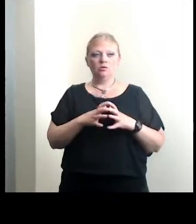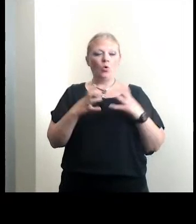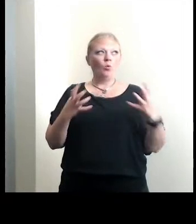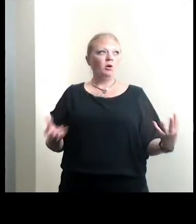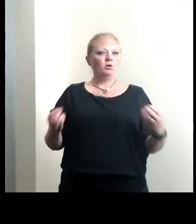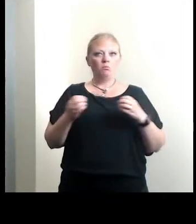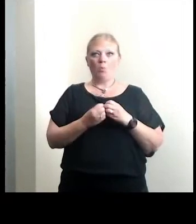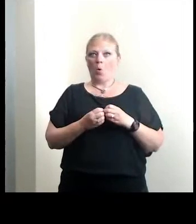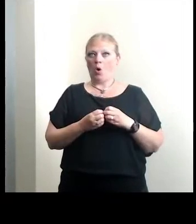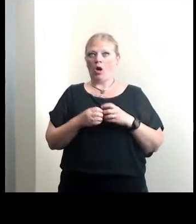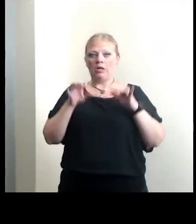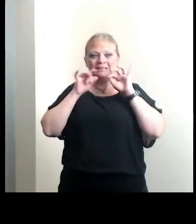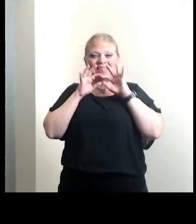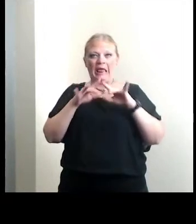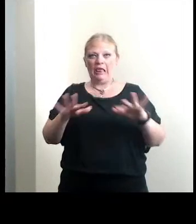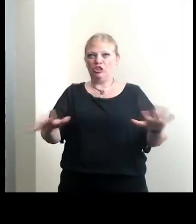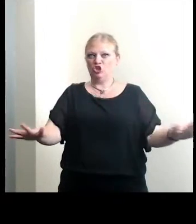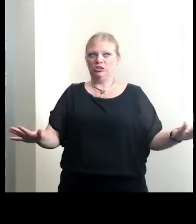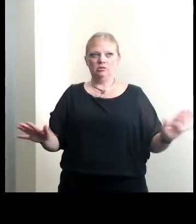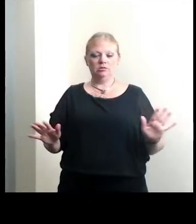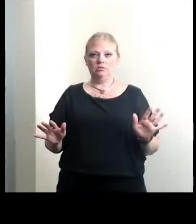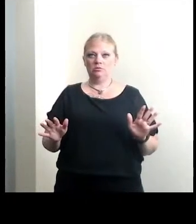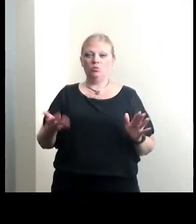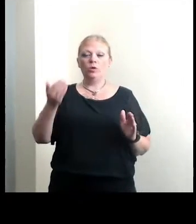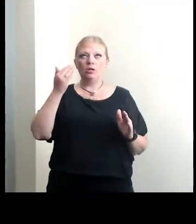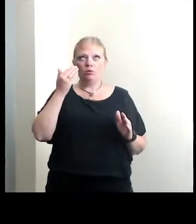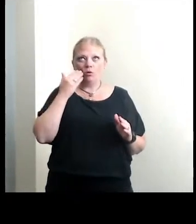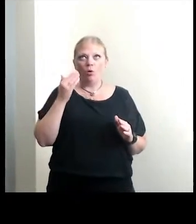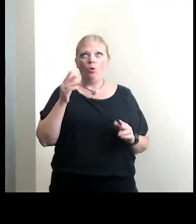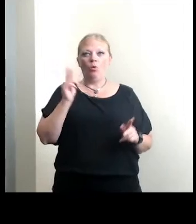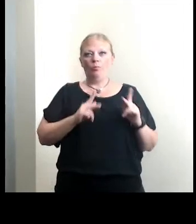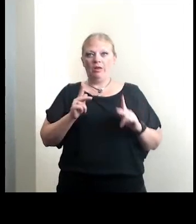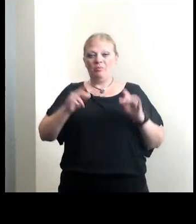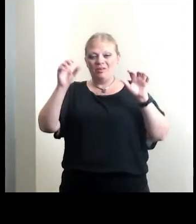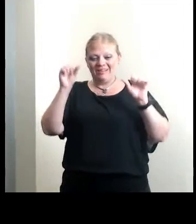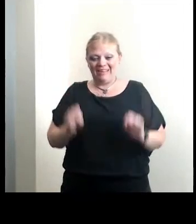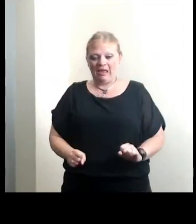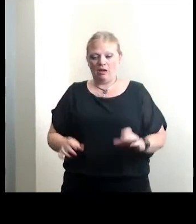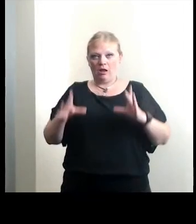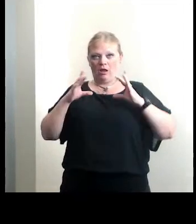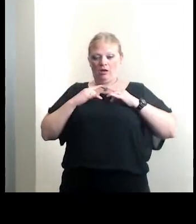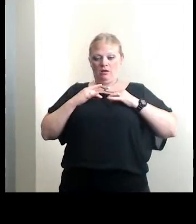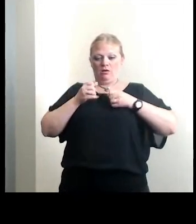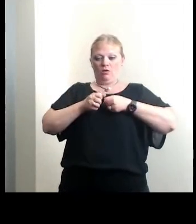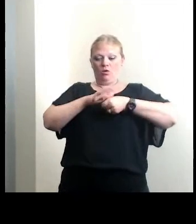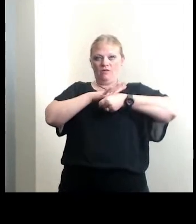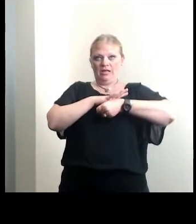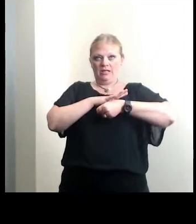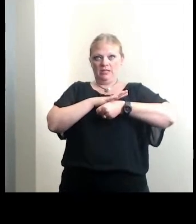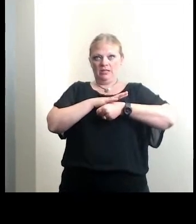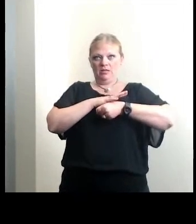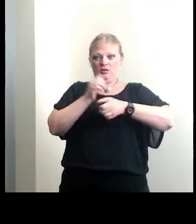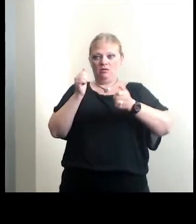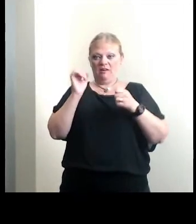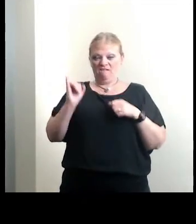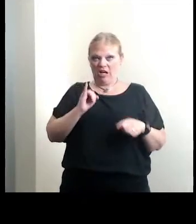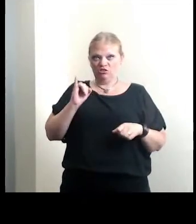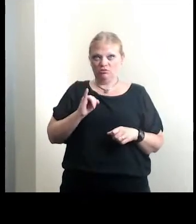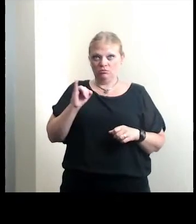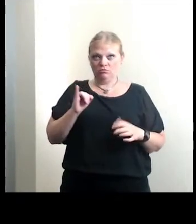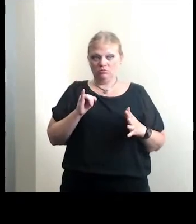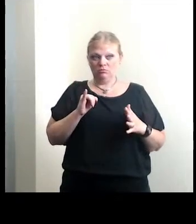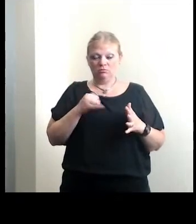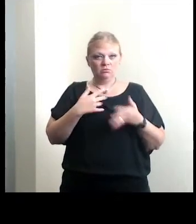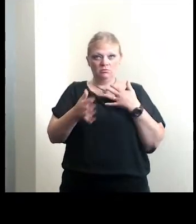highly contagious. We know individuals can catch COVID-19, be infected by it, even